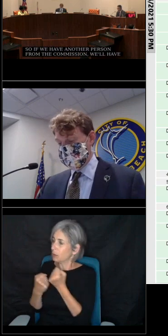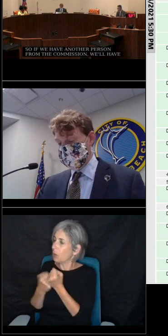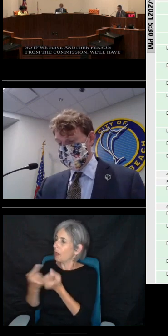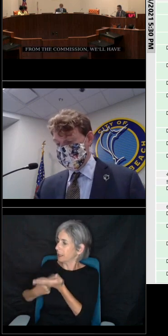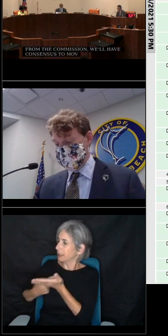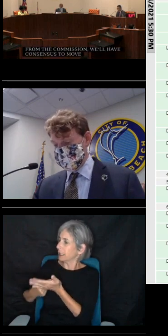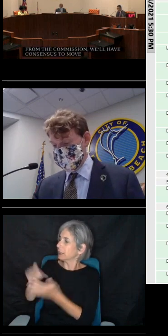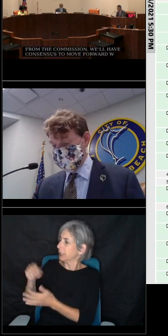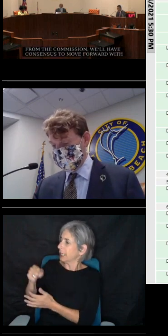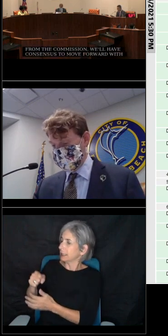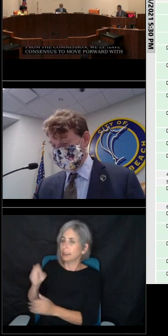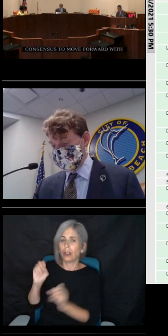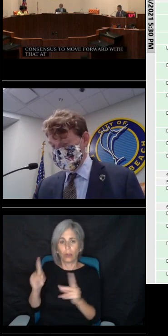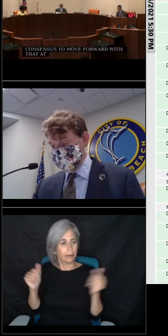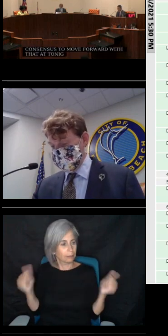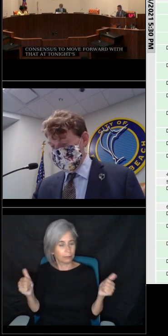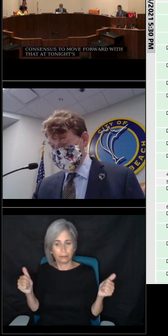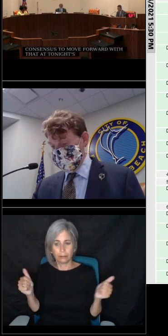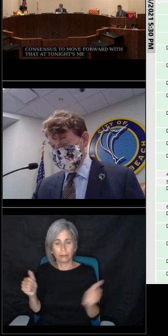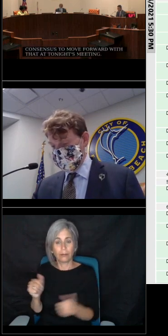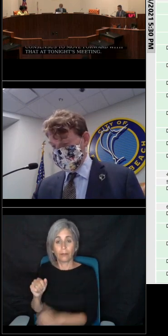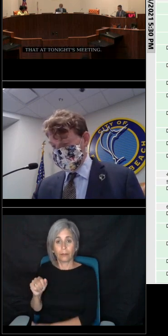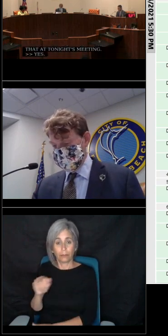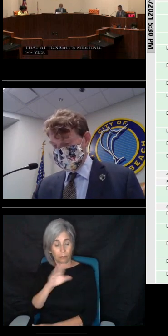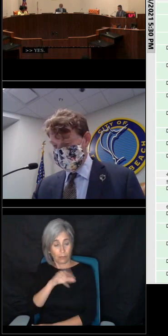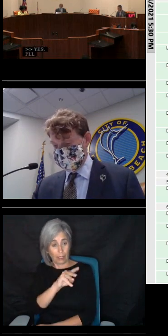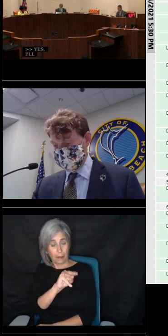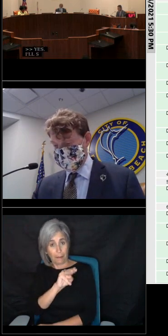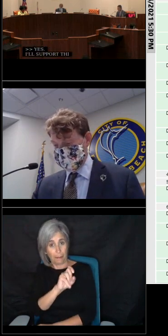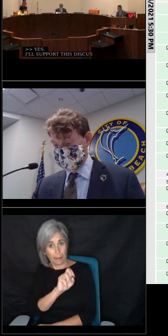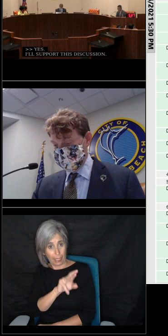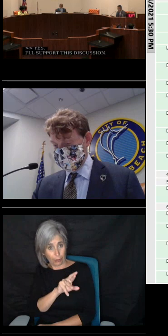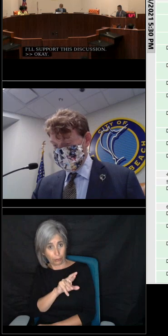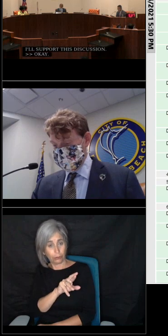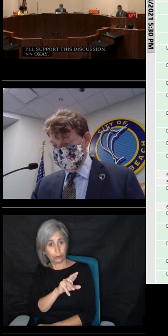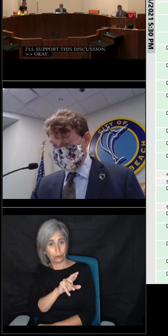Okay, thank So you. do I. Thank you. Mayor. All right.